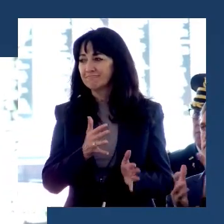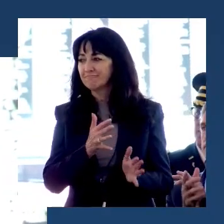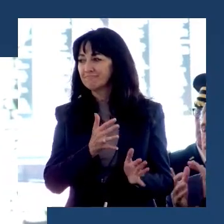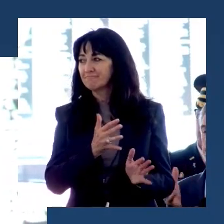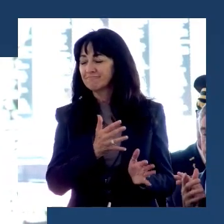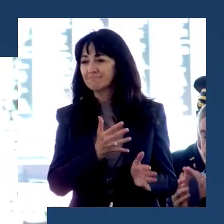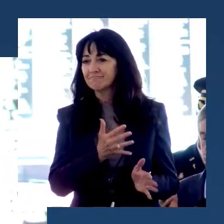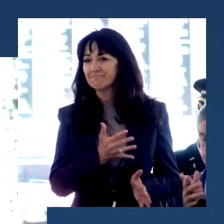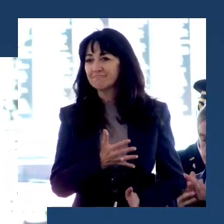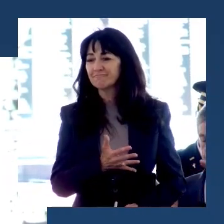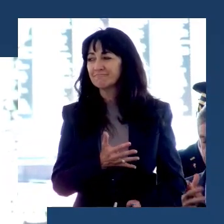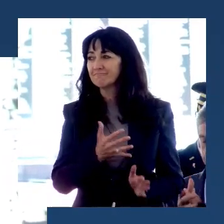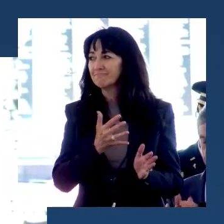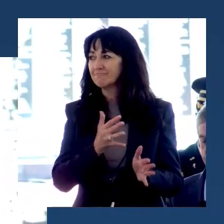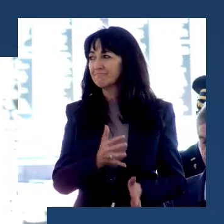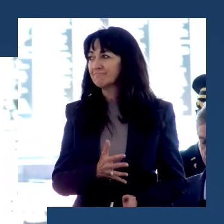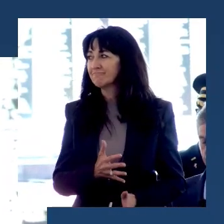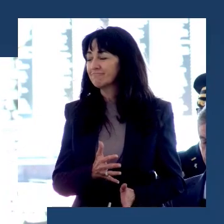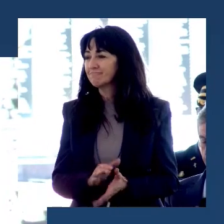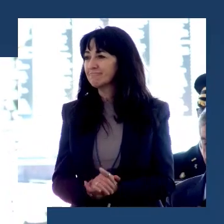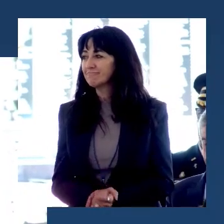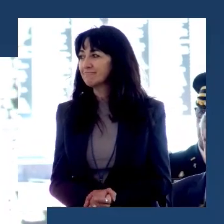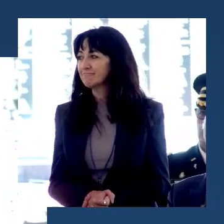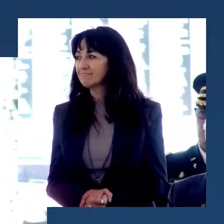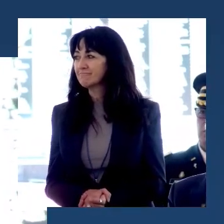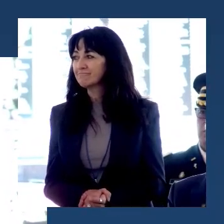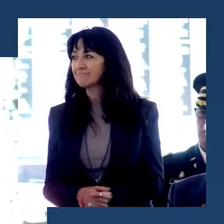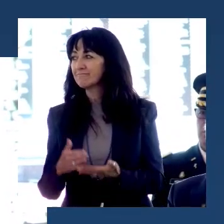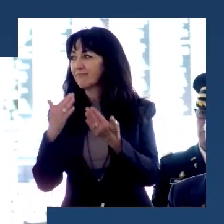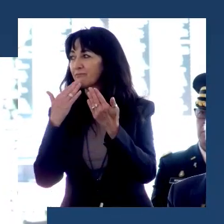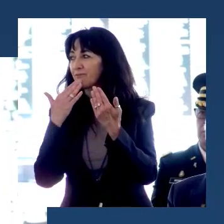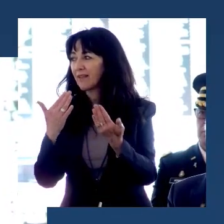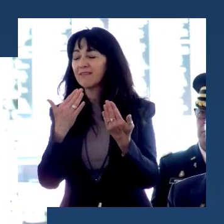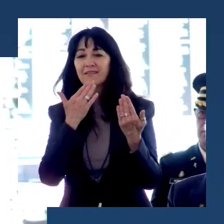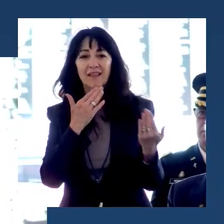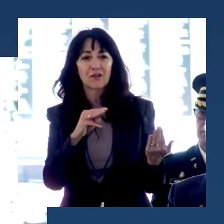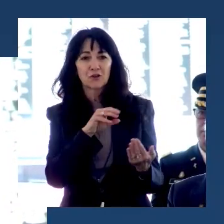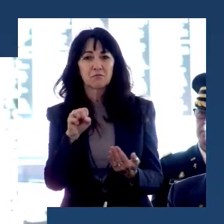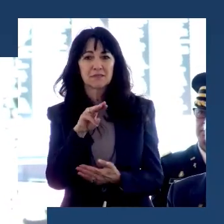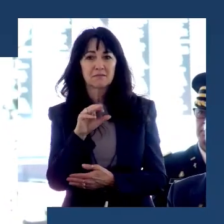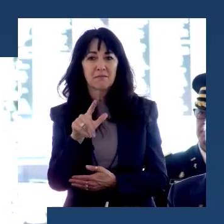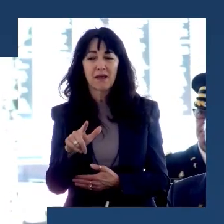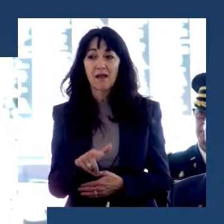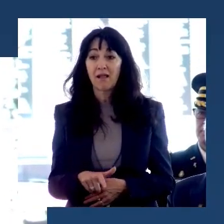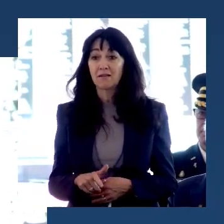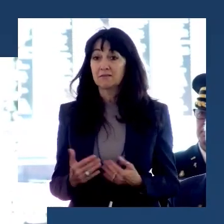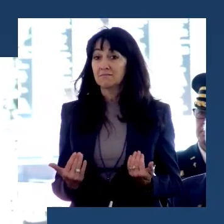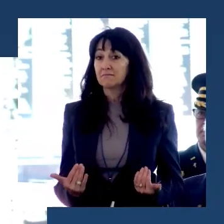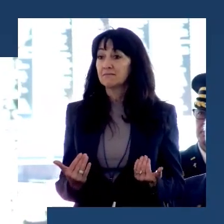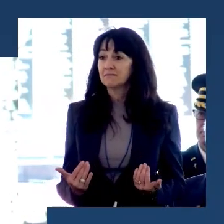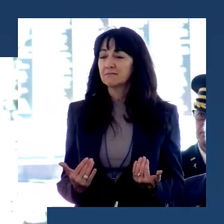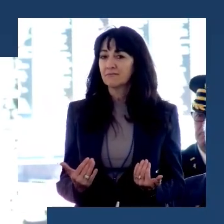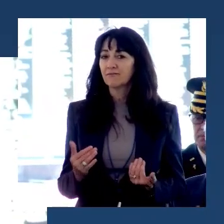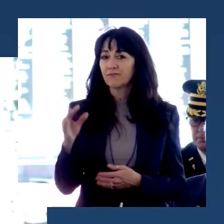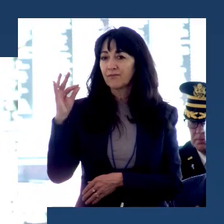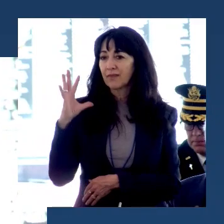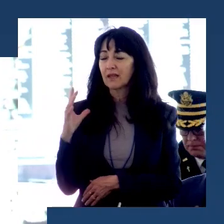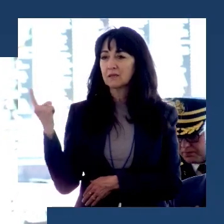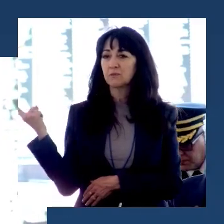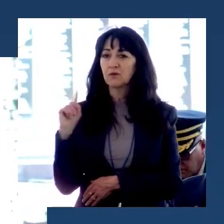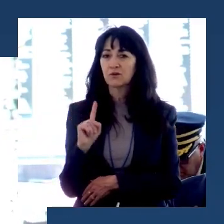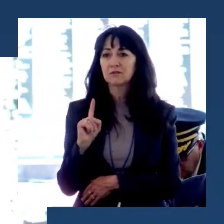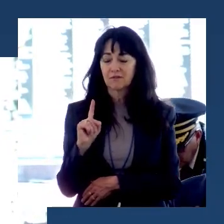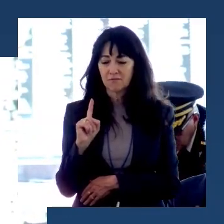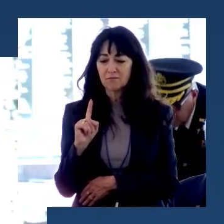Thank you, Ms. Mao. At this time, Chaplain Andrew Warner will